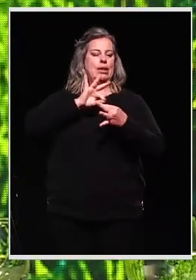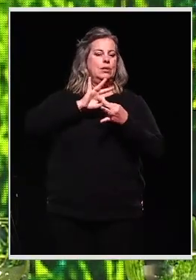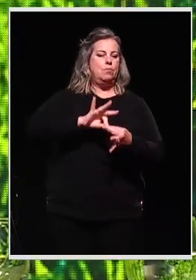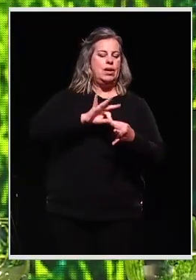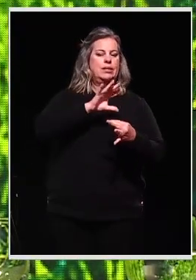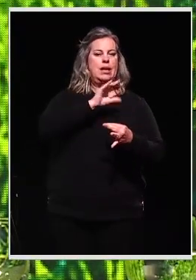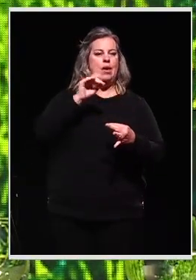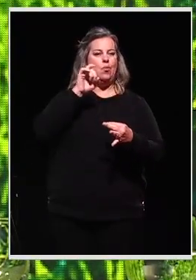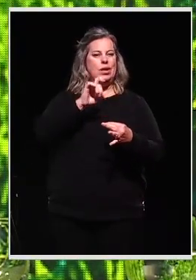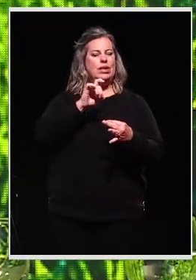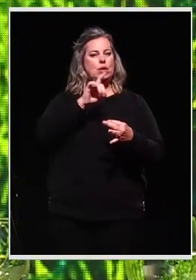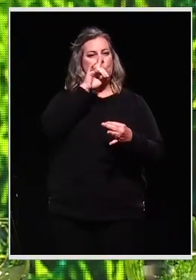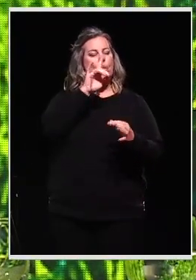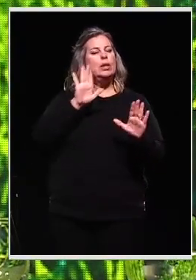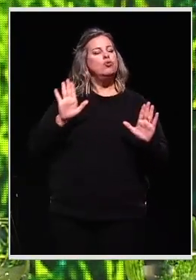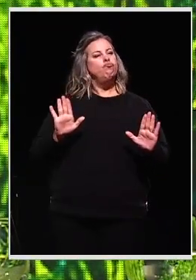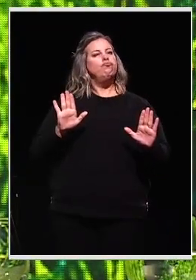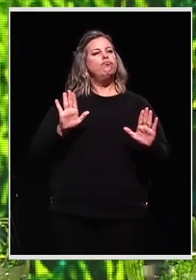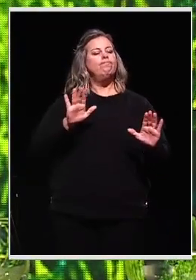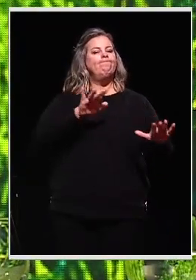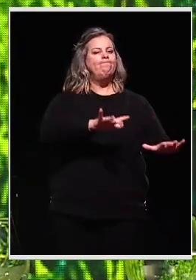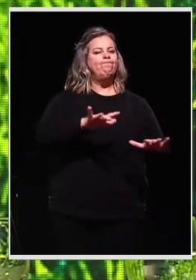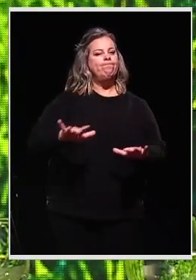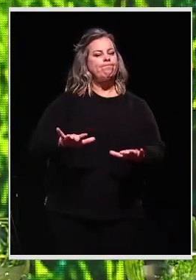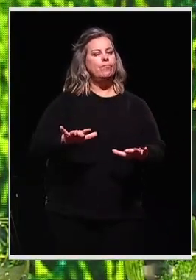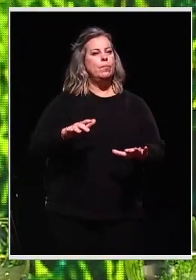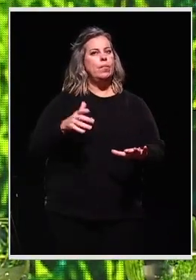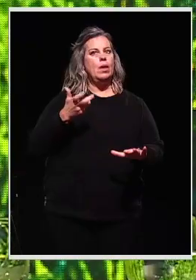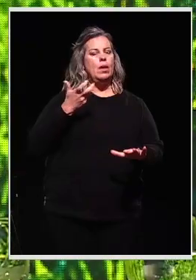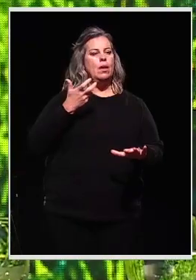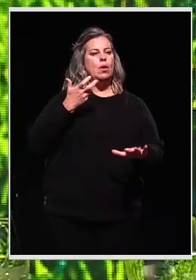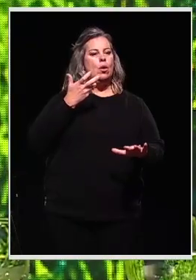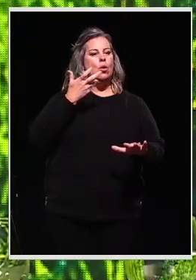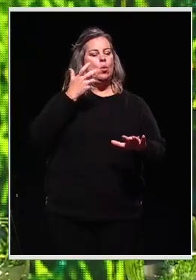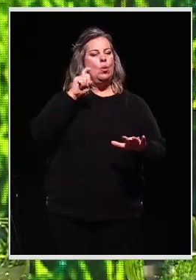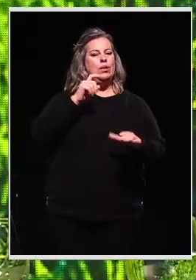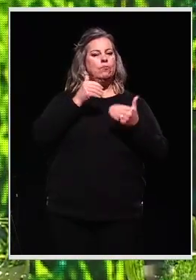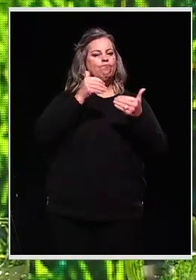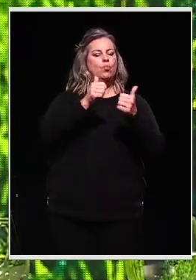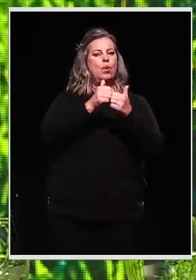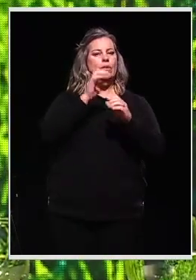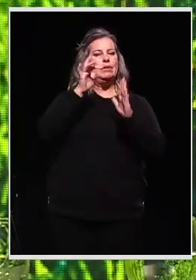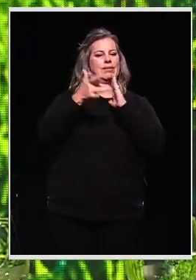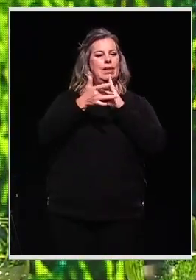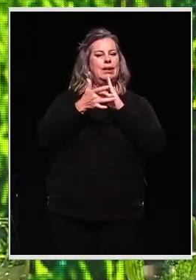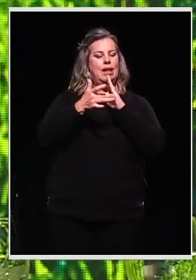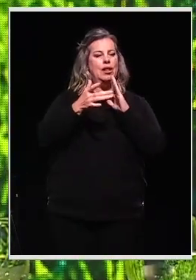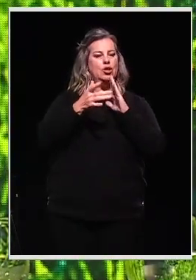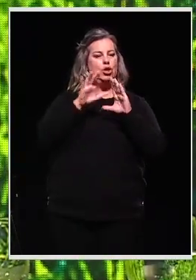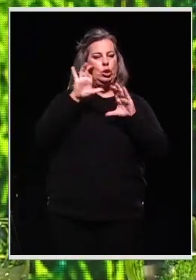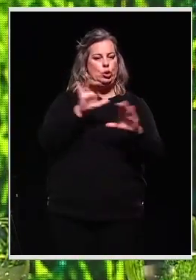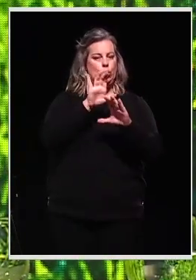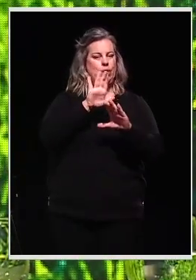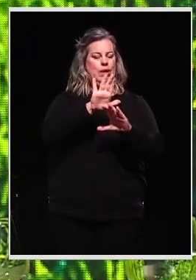hype cycles that can stop technologies from really meeting their intended purpose. So MMRV, it really just means